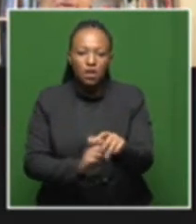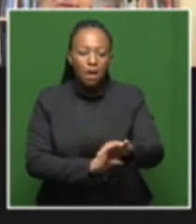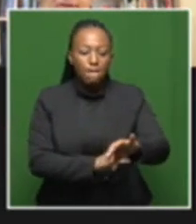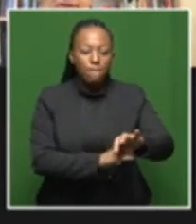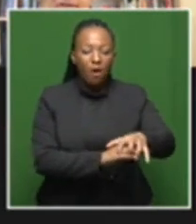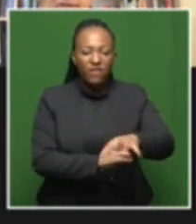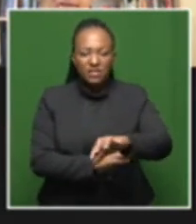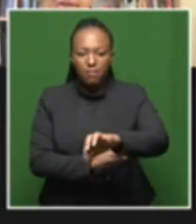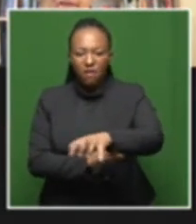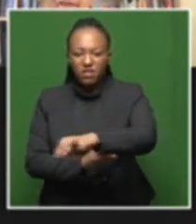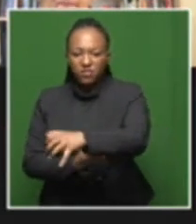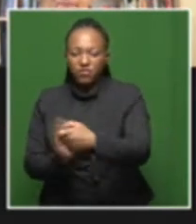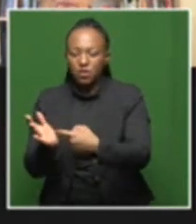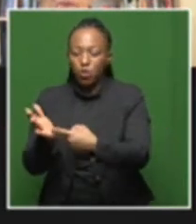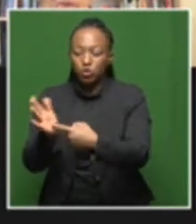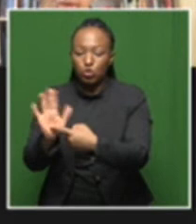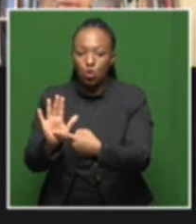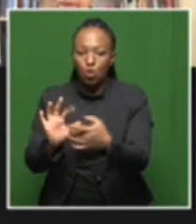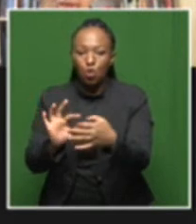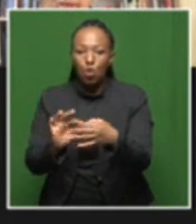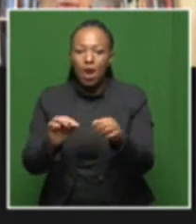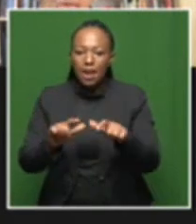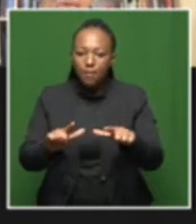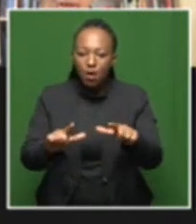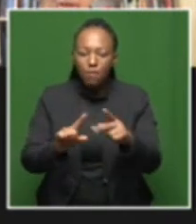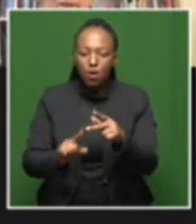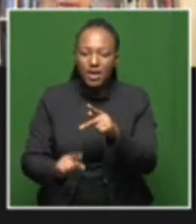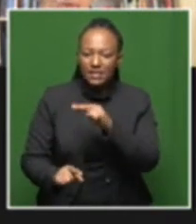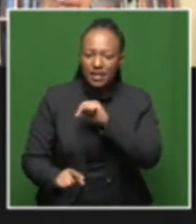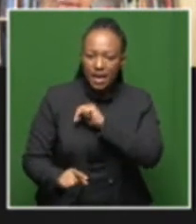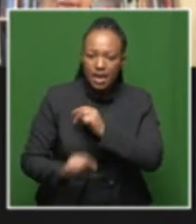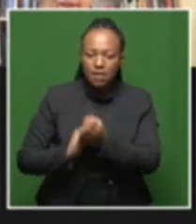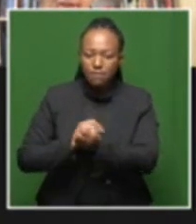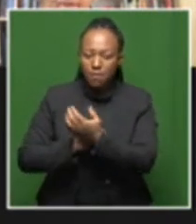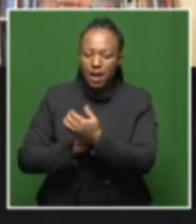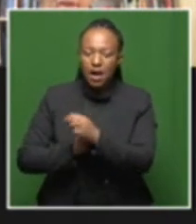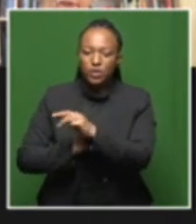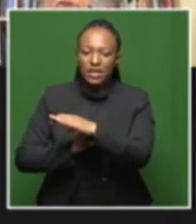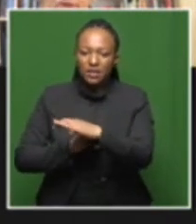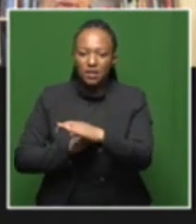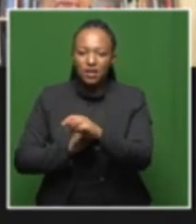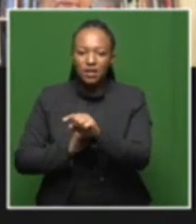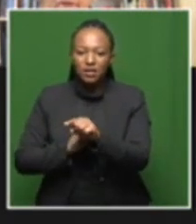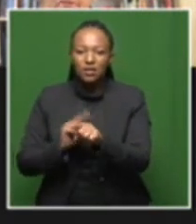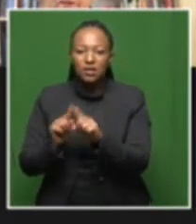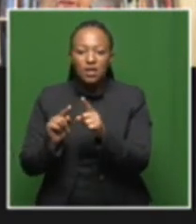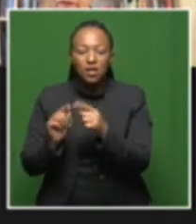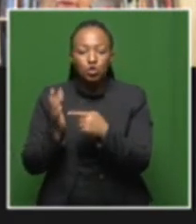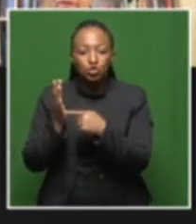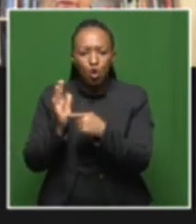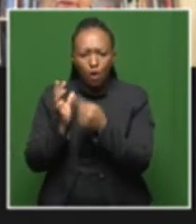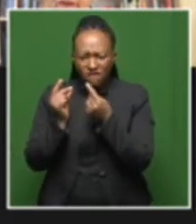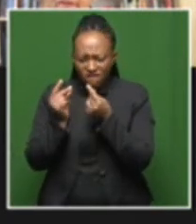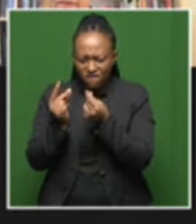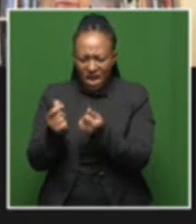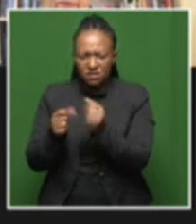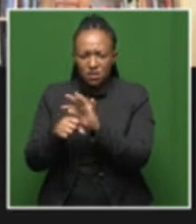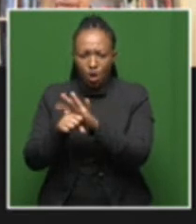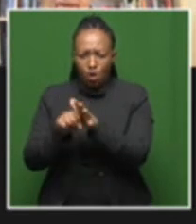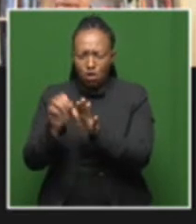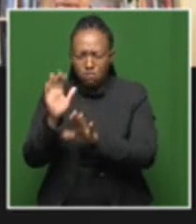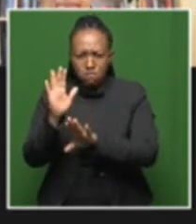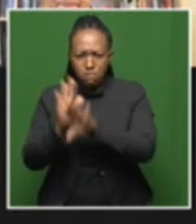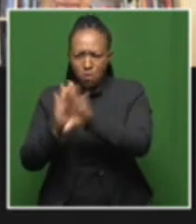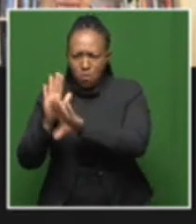to show very clear that Limpopo, KwaZulu-Natal, Mapumalanga, and Western Cape is showing a very fast increase of cases driven